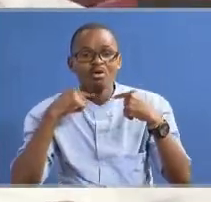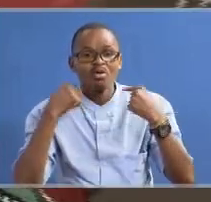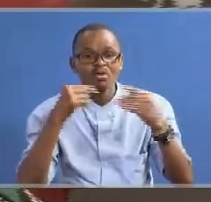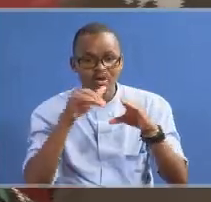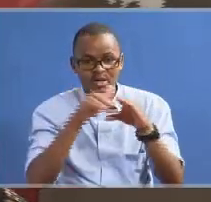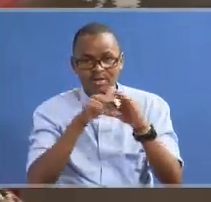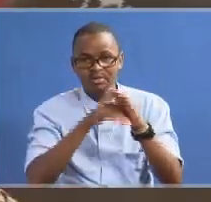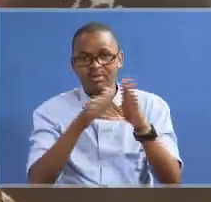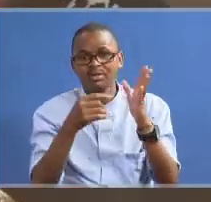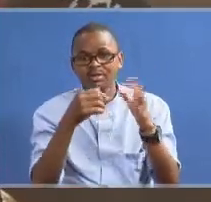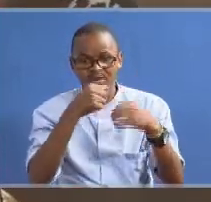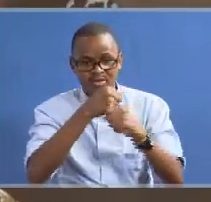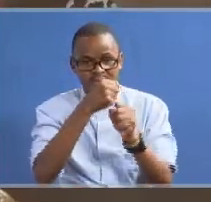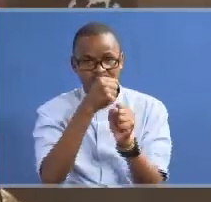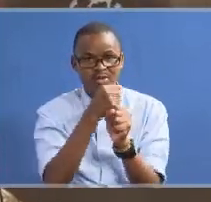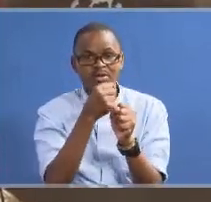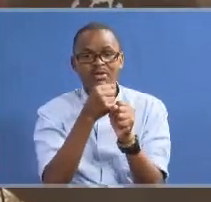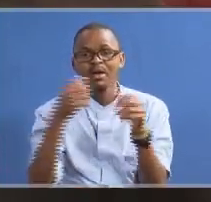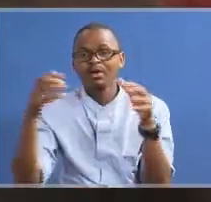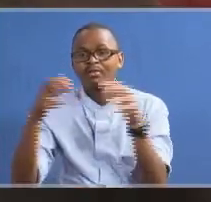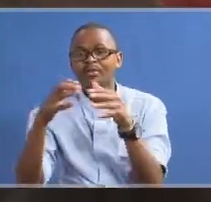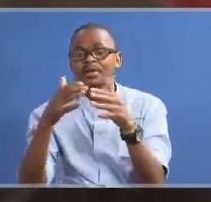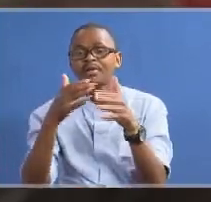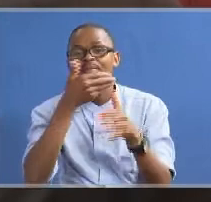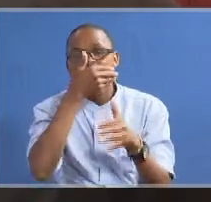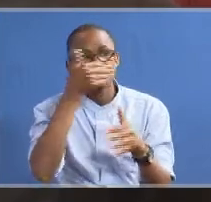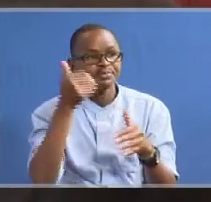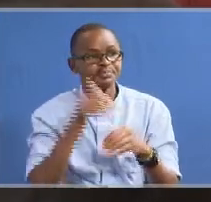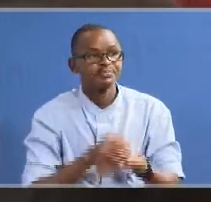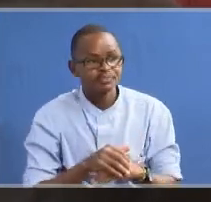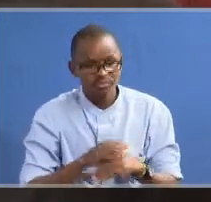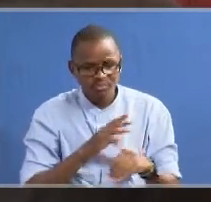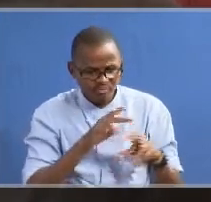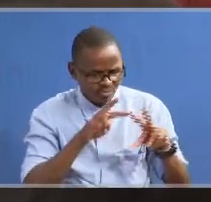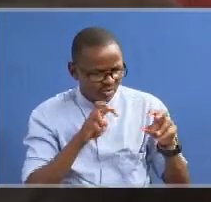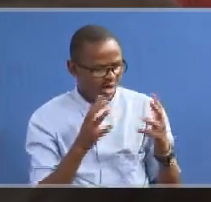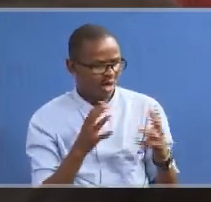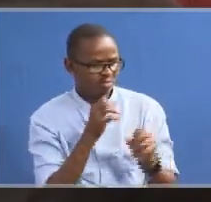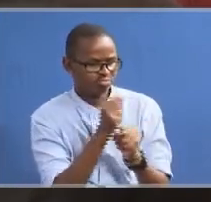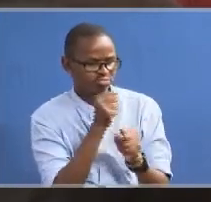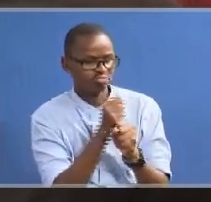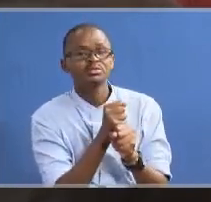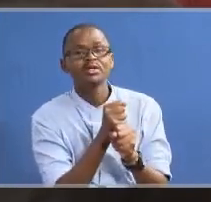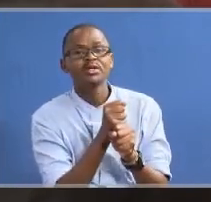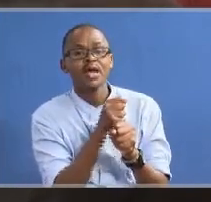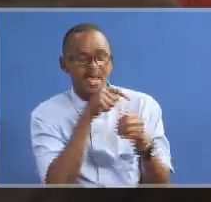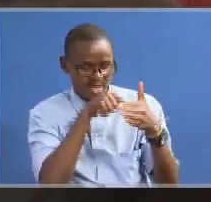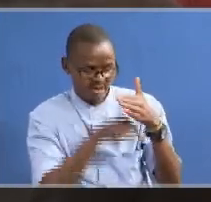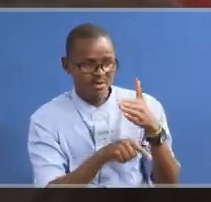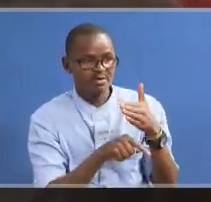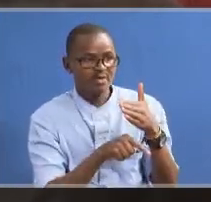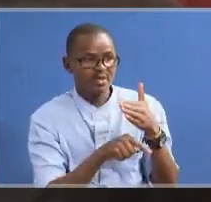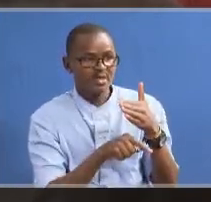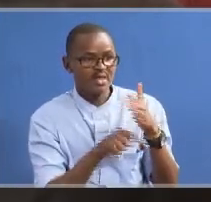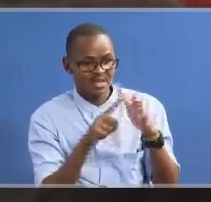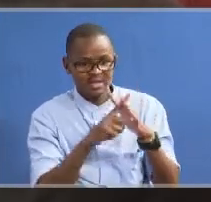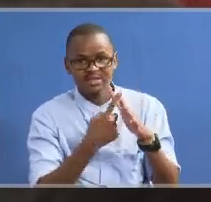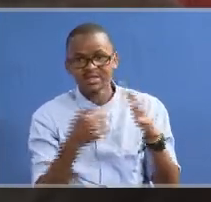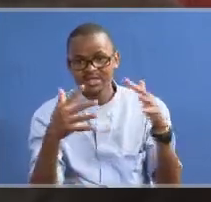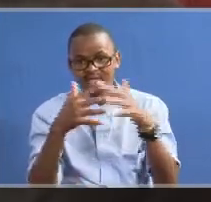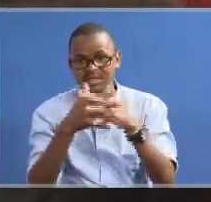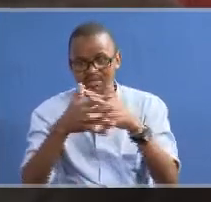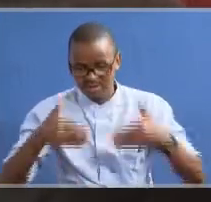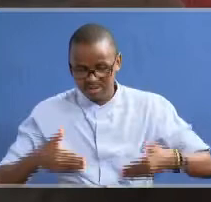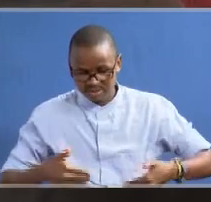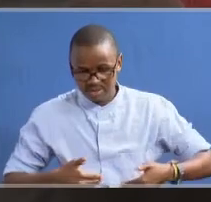katika utekelezaji wa jamii bora. We're still surveying how do we make that entry and start engaging the youth